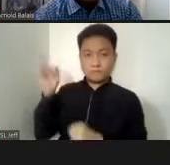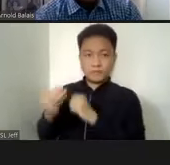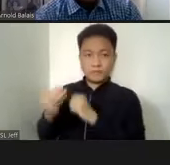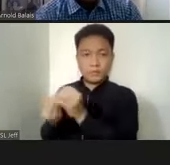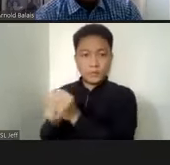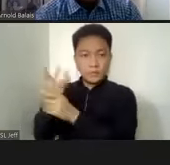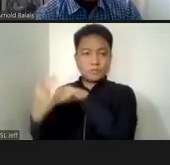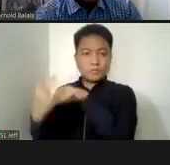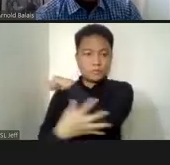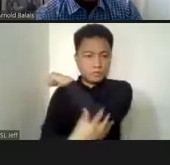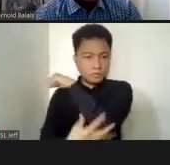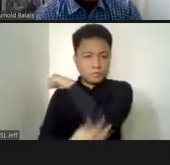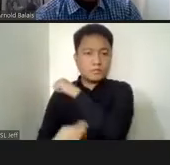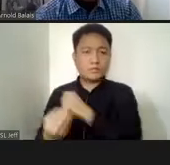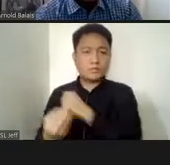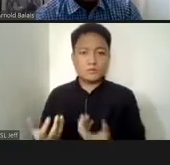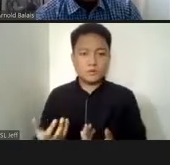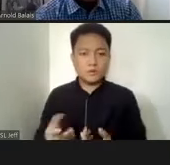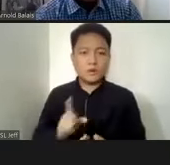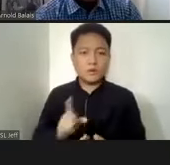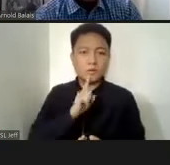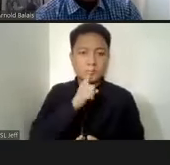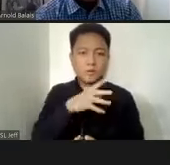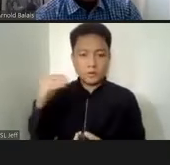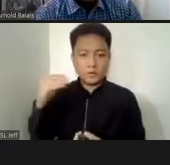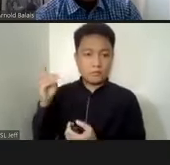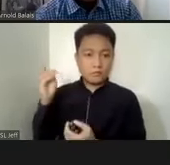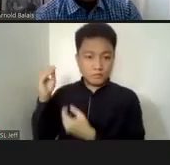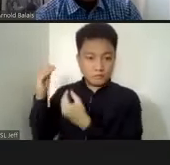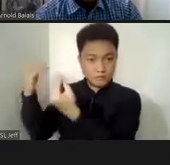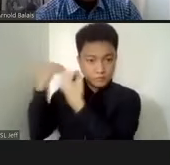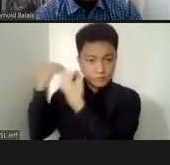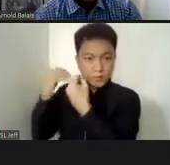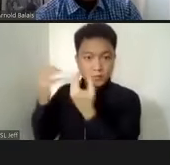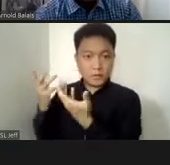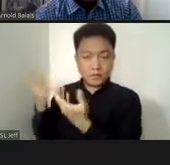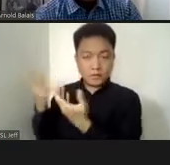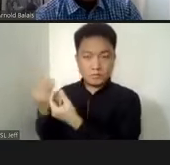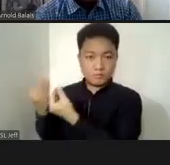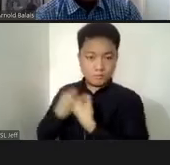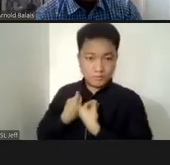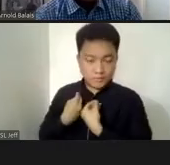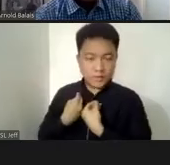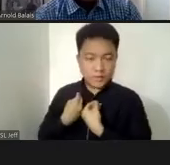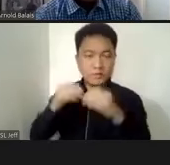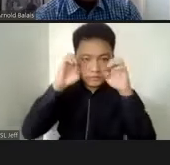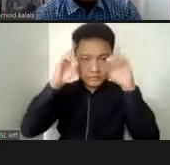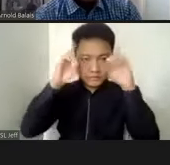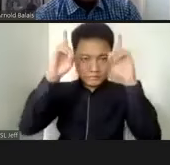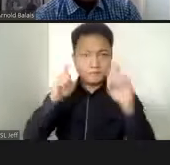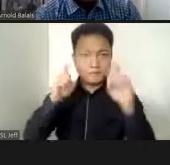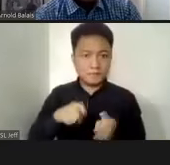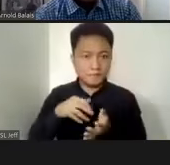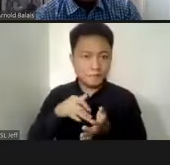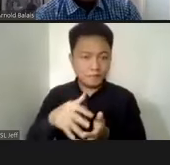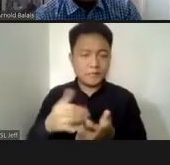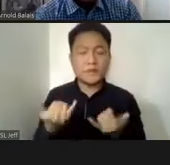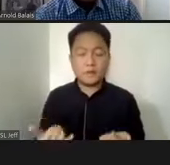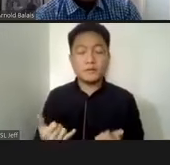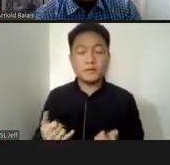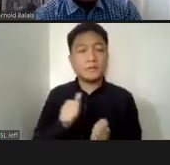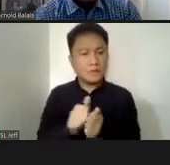And that is the reason why I think whether we're young or old, education is a very important